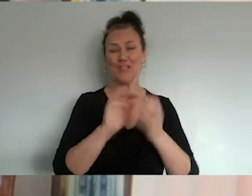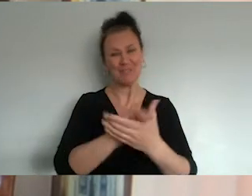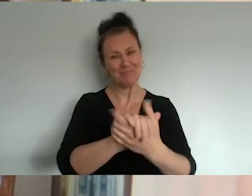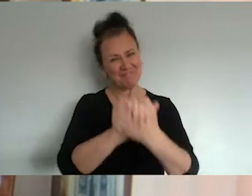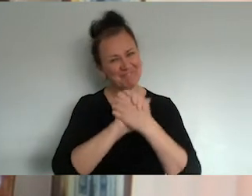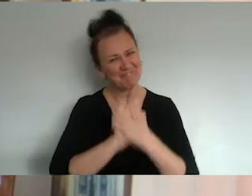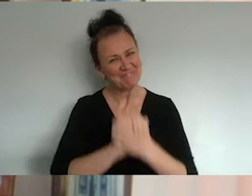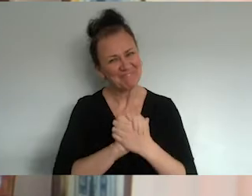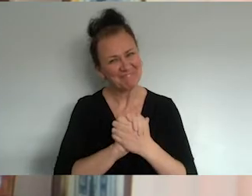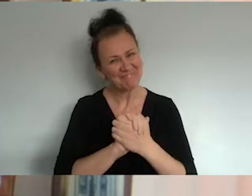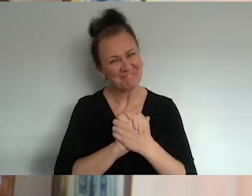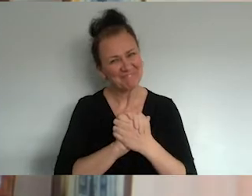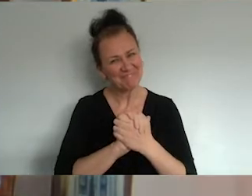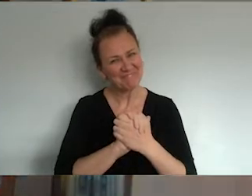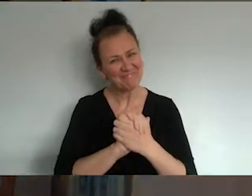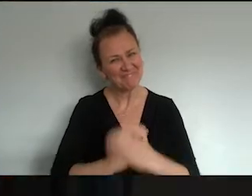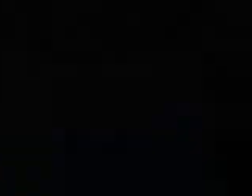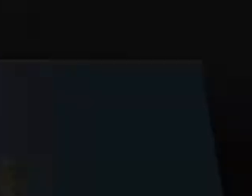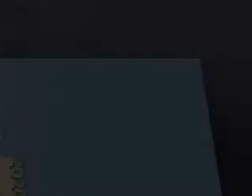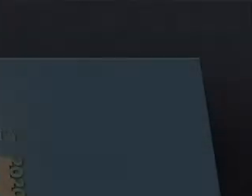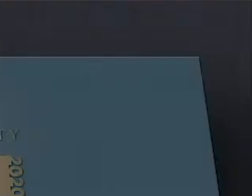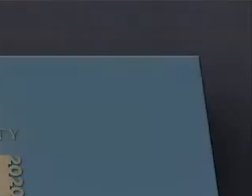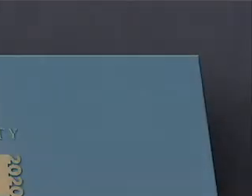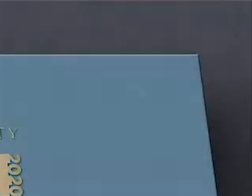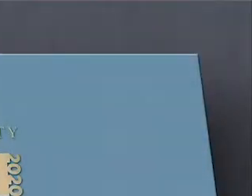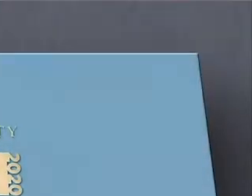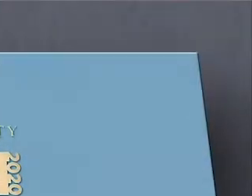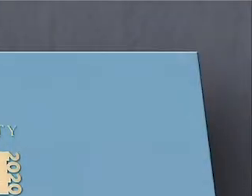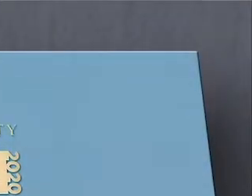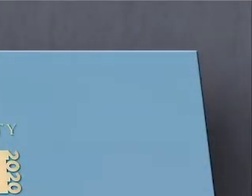all, congratulations.